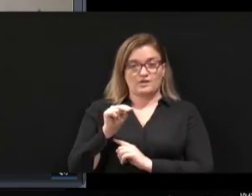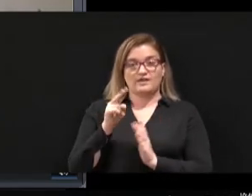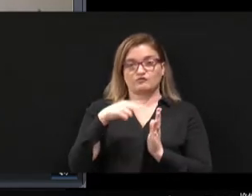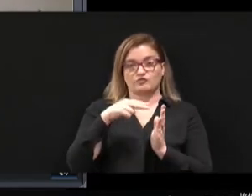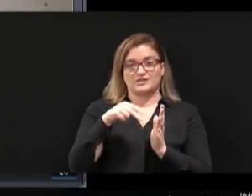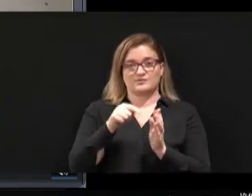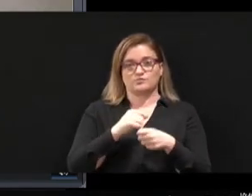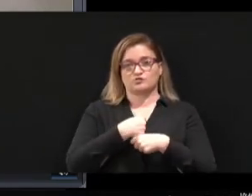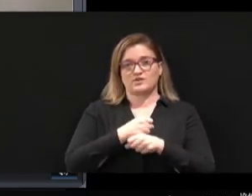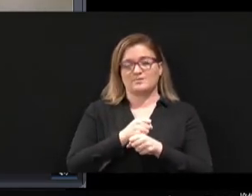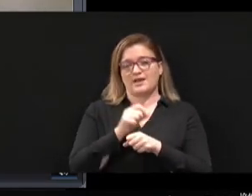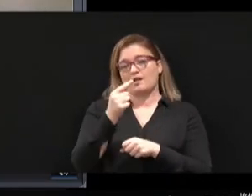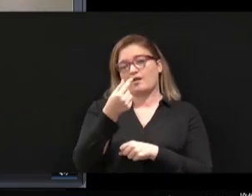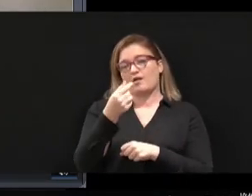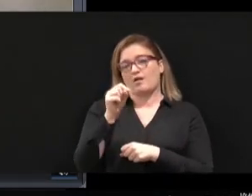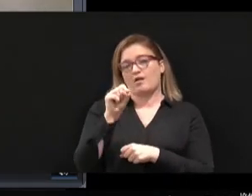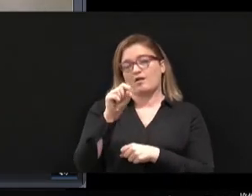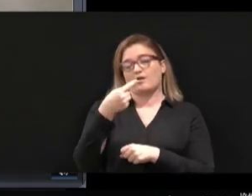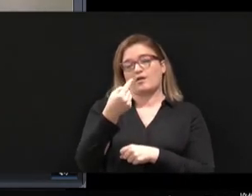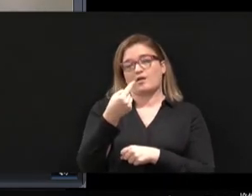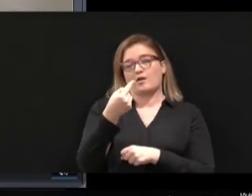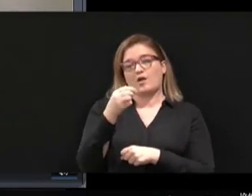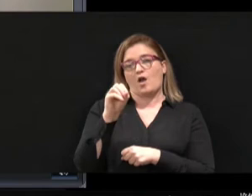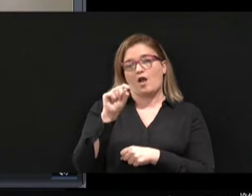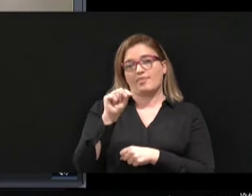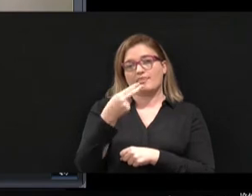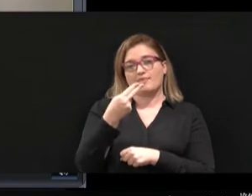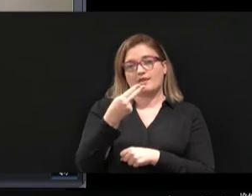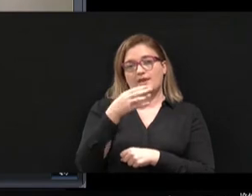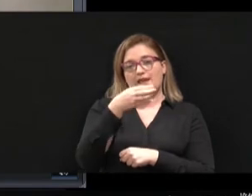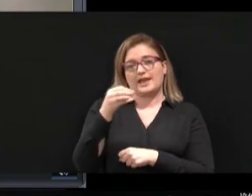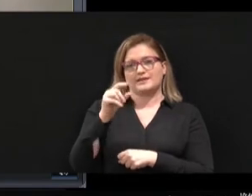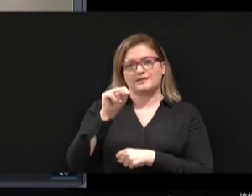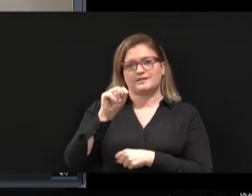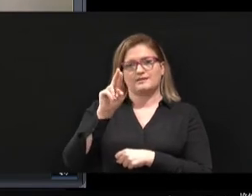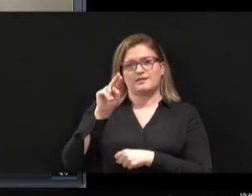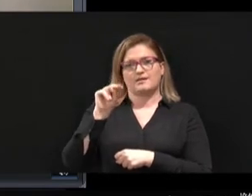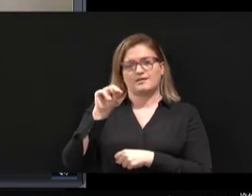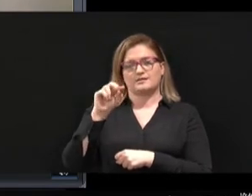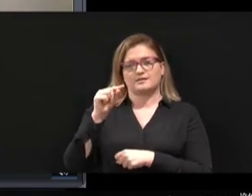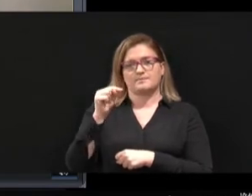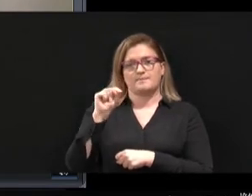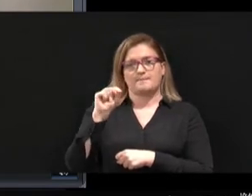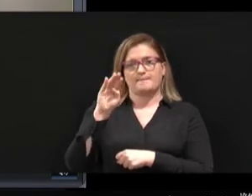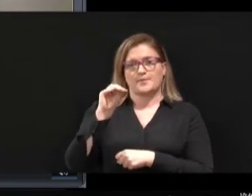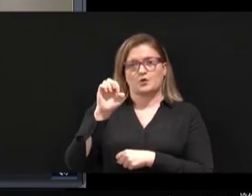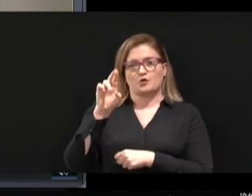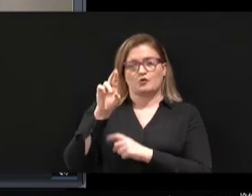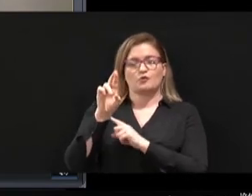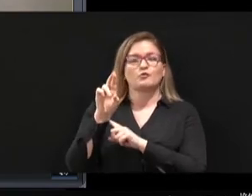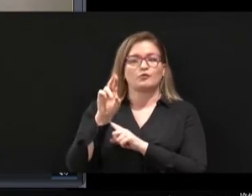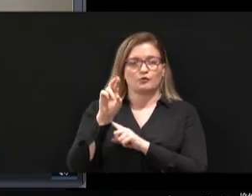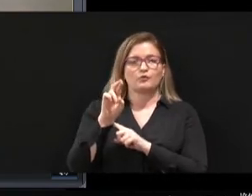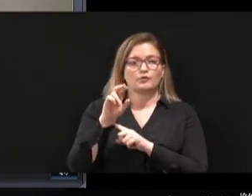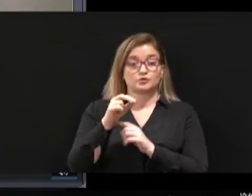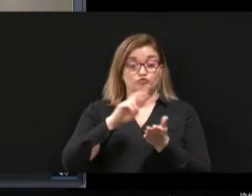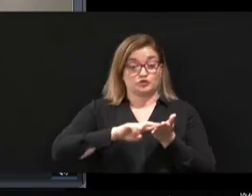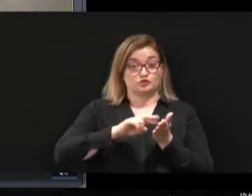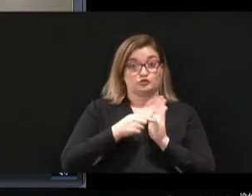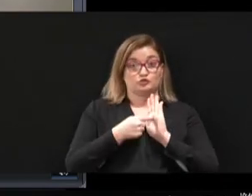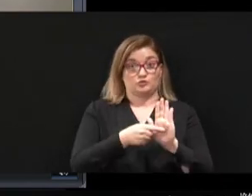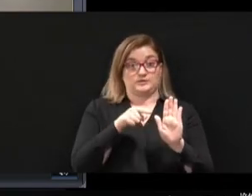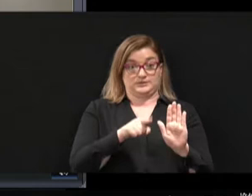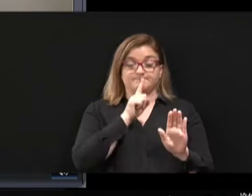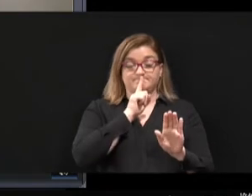and Tunmer. It's hard to say, Tunmer. And research has shown this is exactly true. And I'm going to kind of show